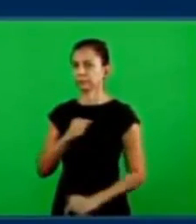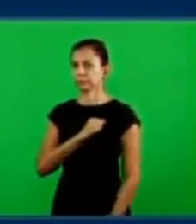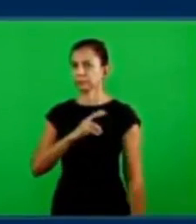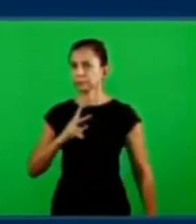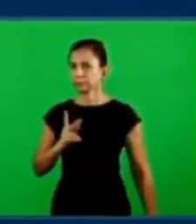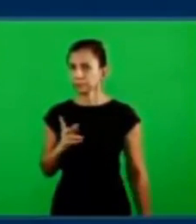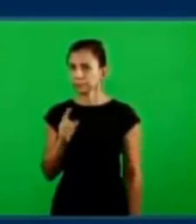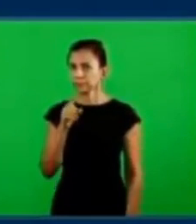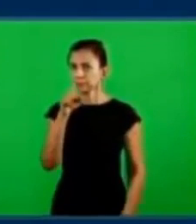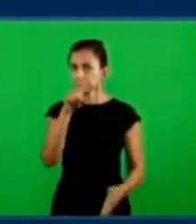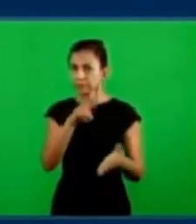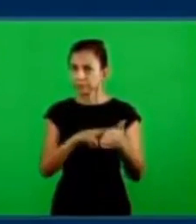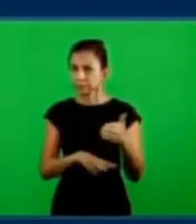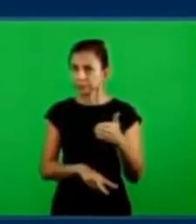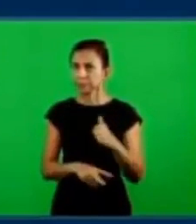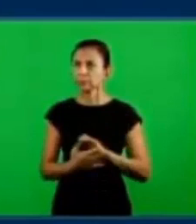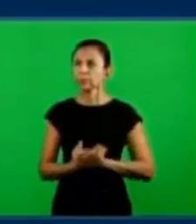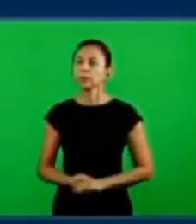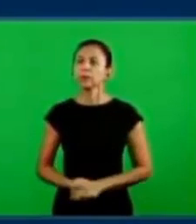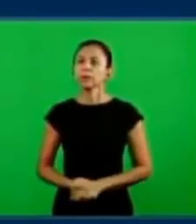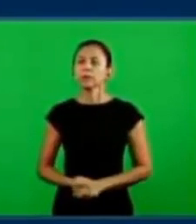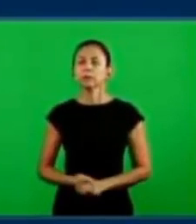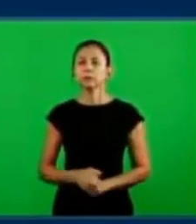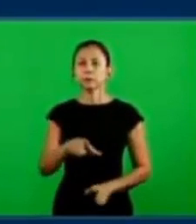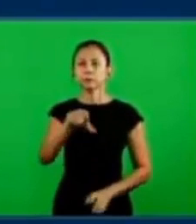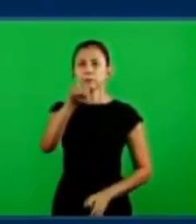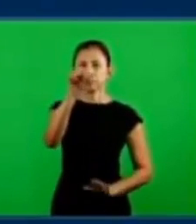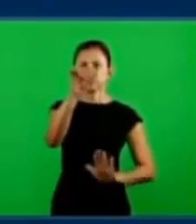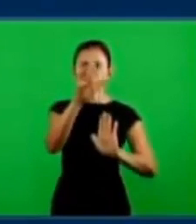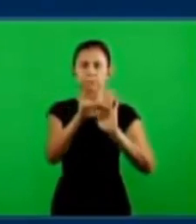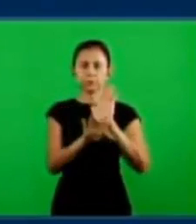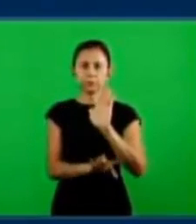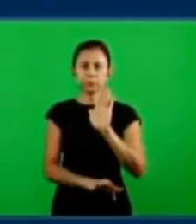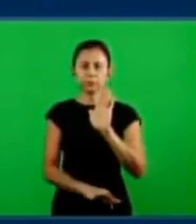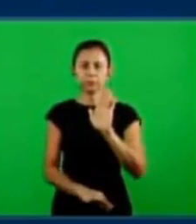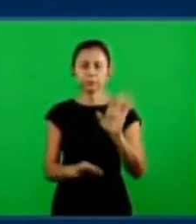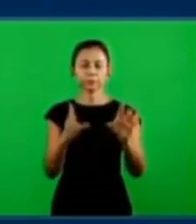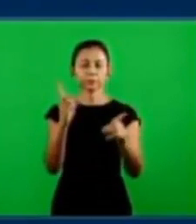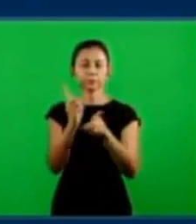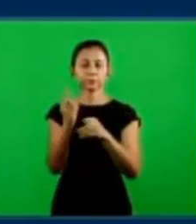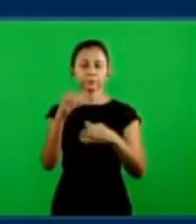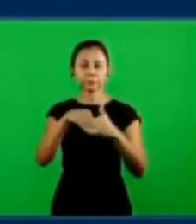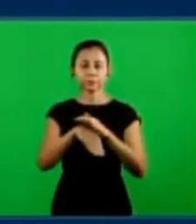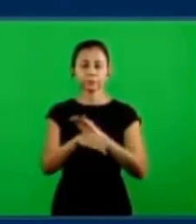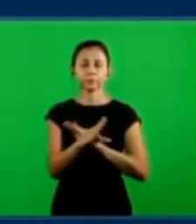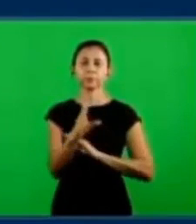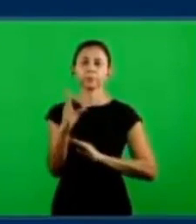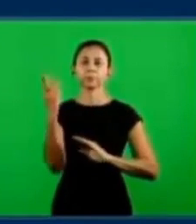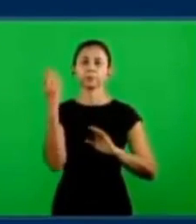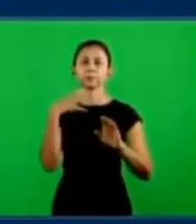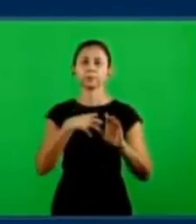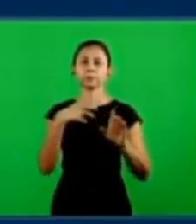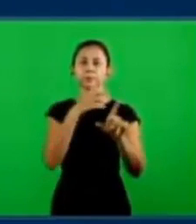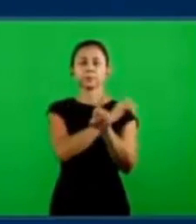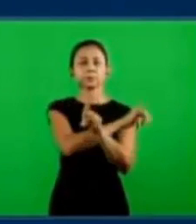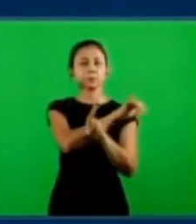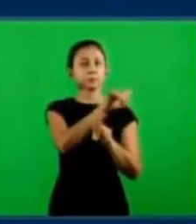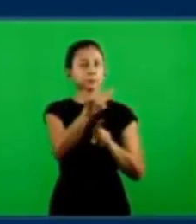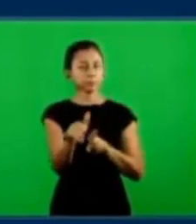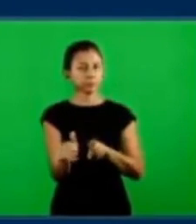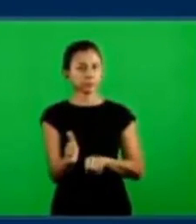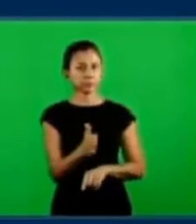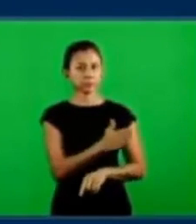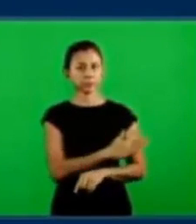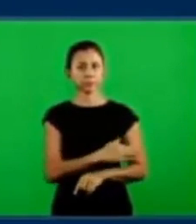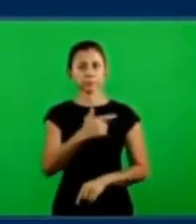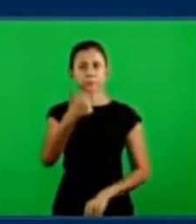the elements, the prophetic elements, hidden for the life of the apostolic church.